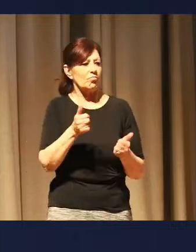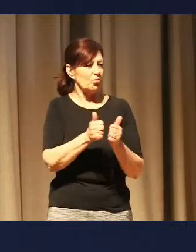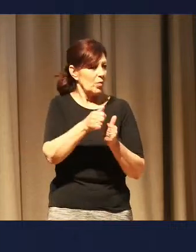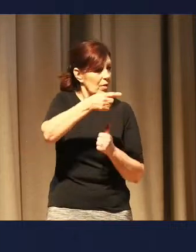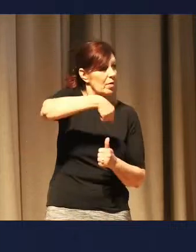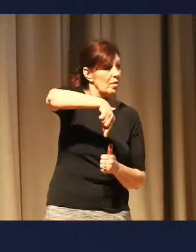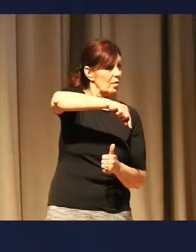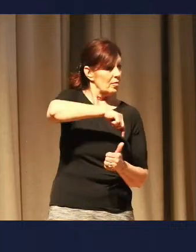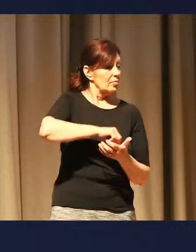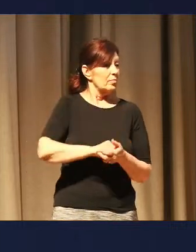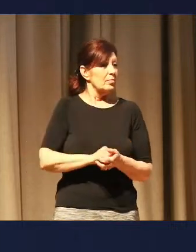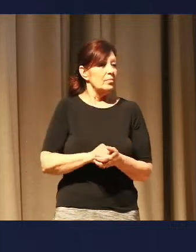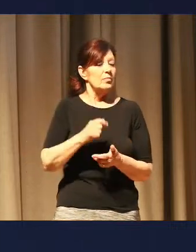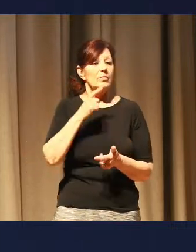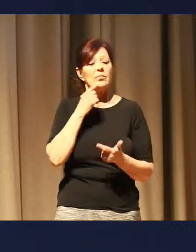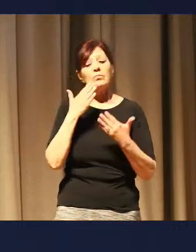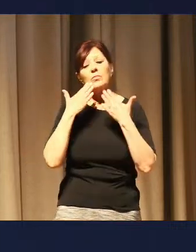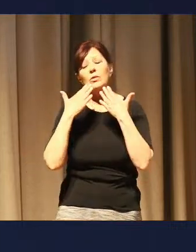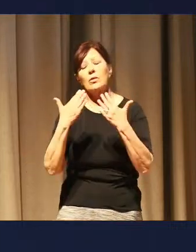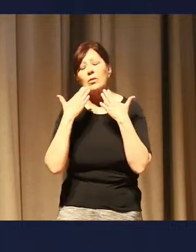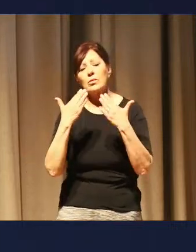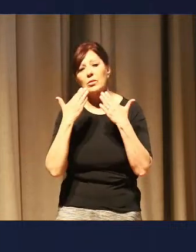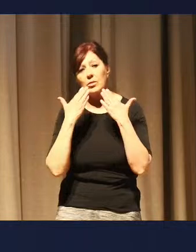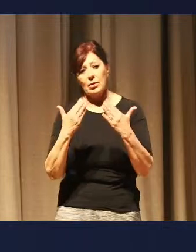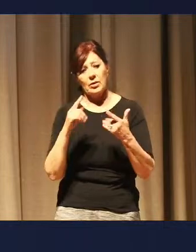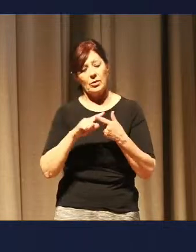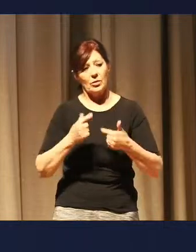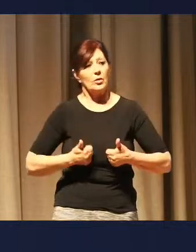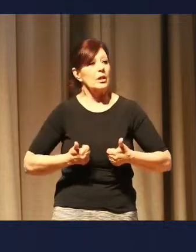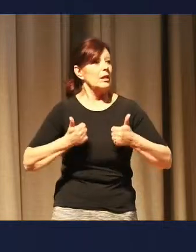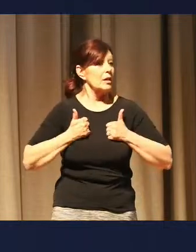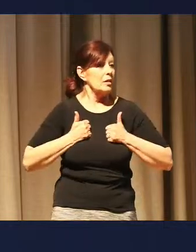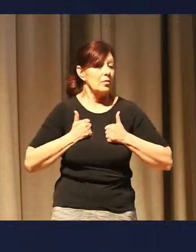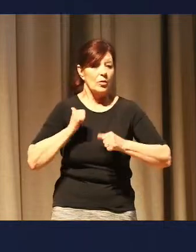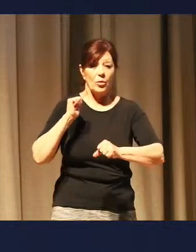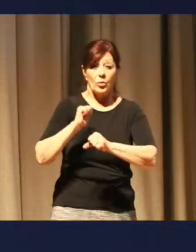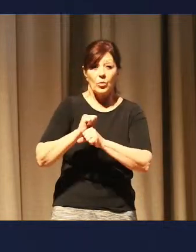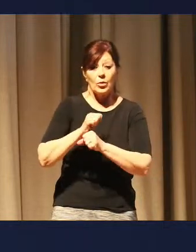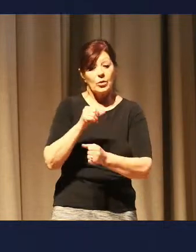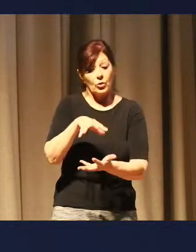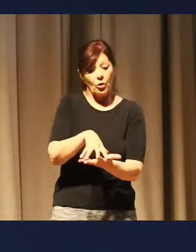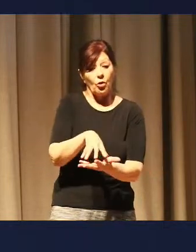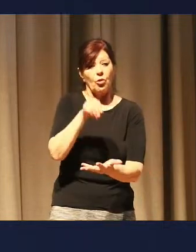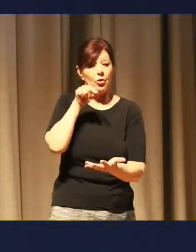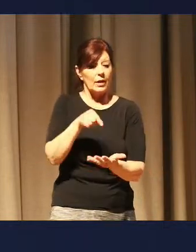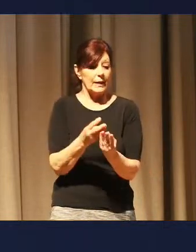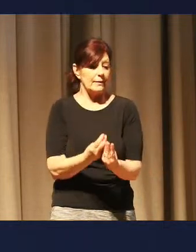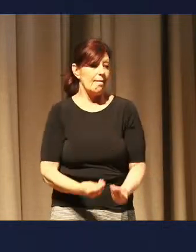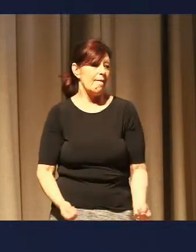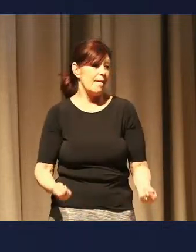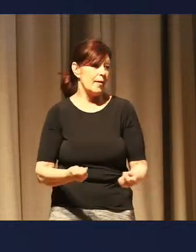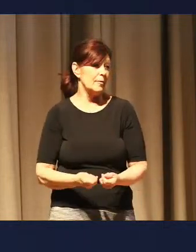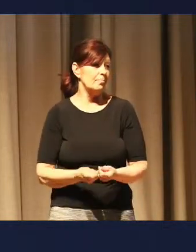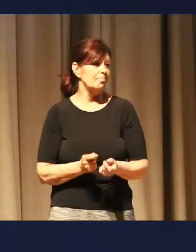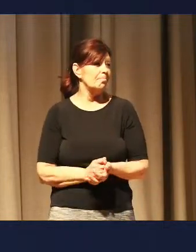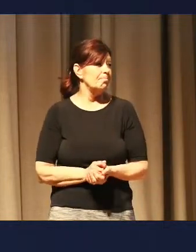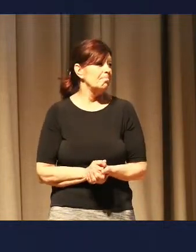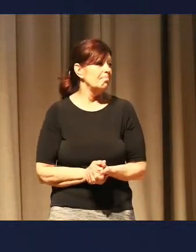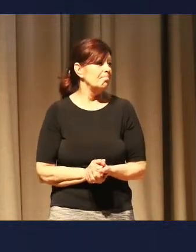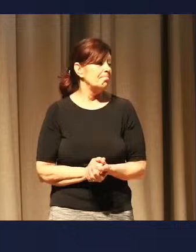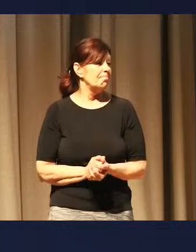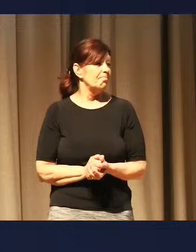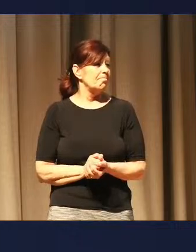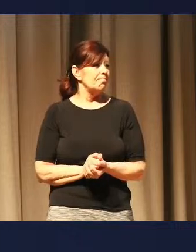us. We are grateful to live, work, and learn on this land.